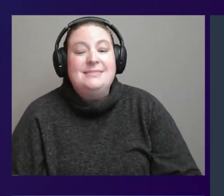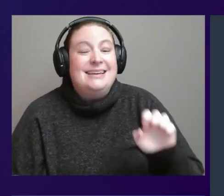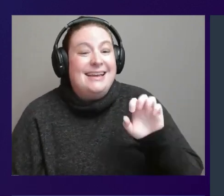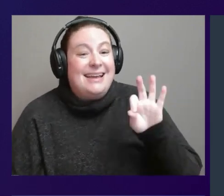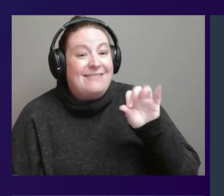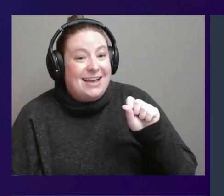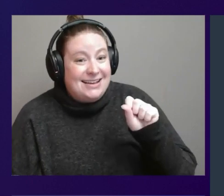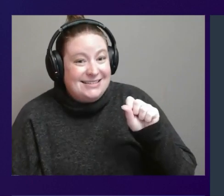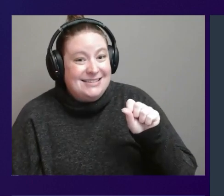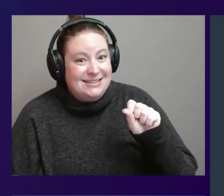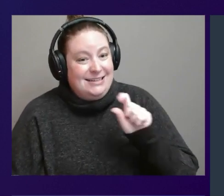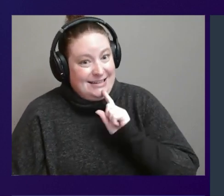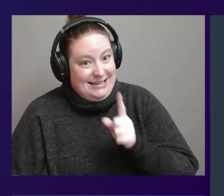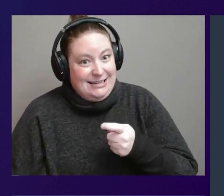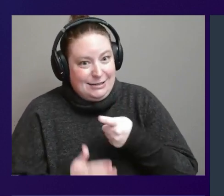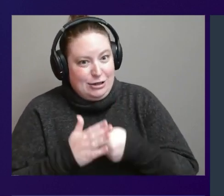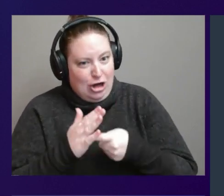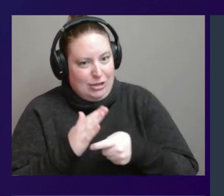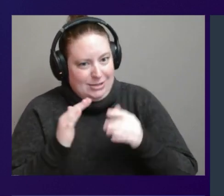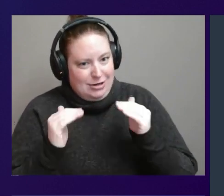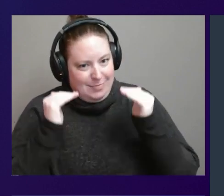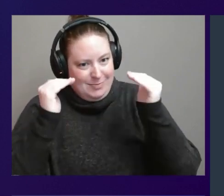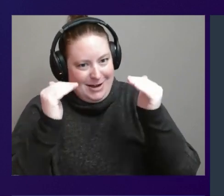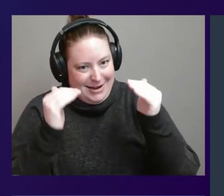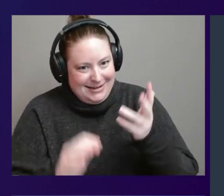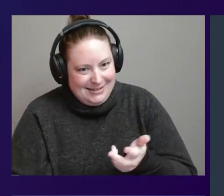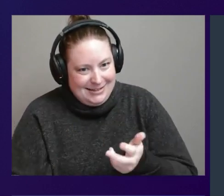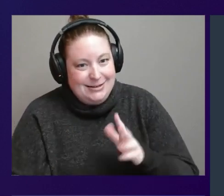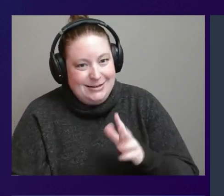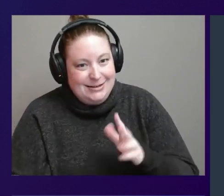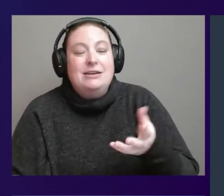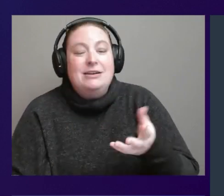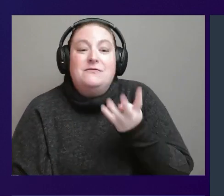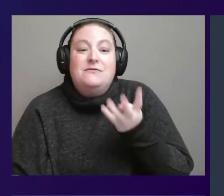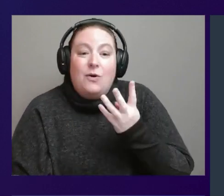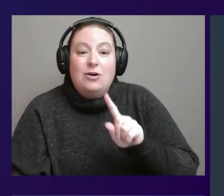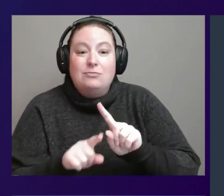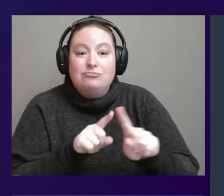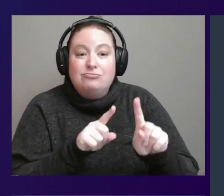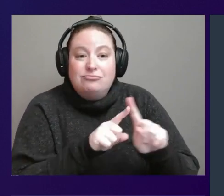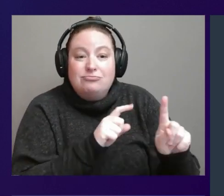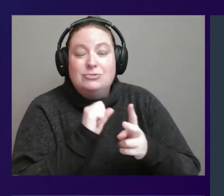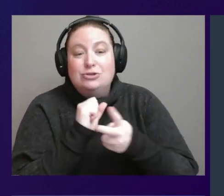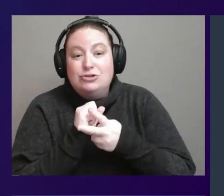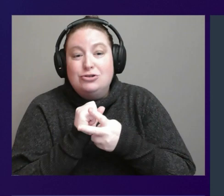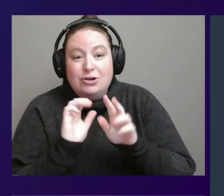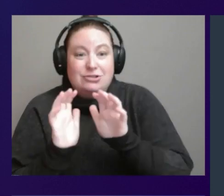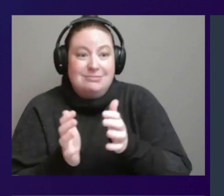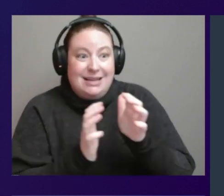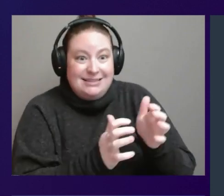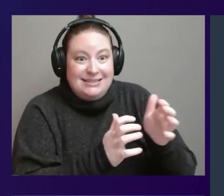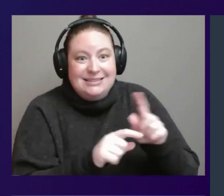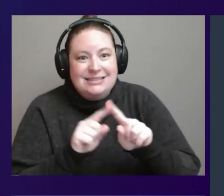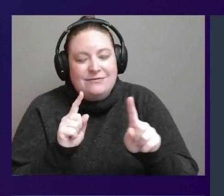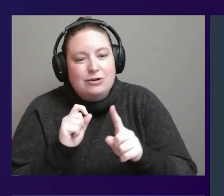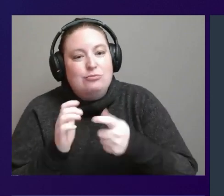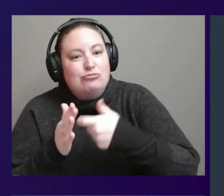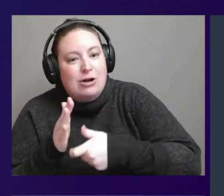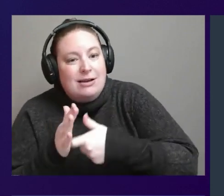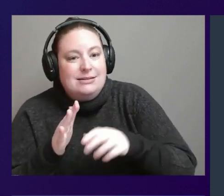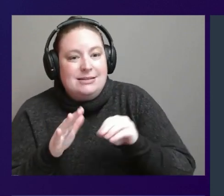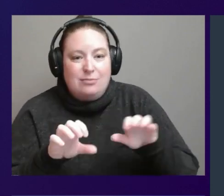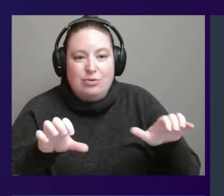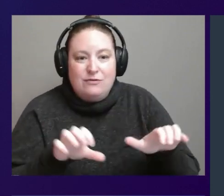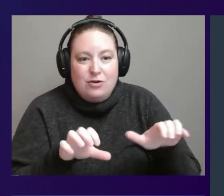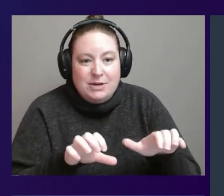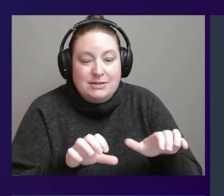cost optimized. EFS provides you 4 storage classes, each with different price and performance characteristics, along with the